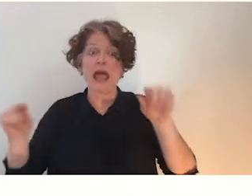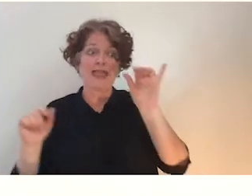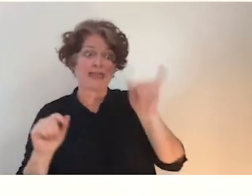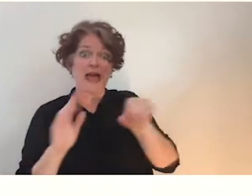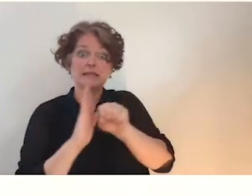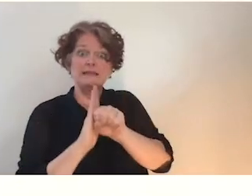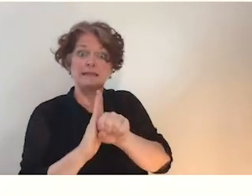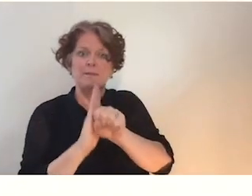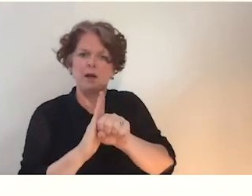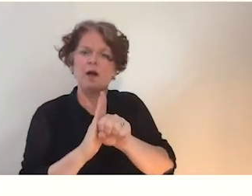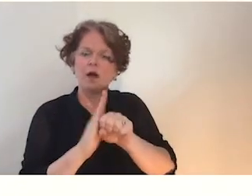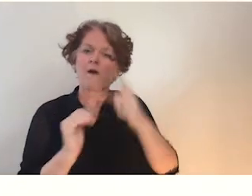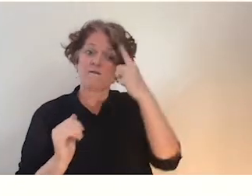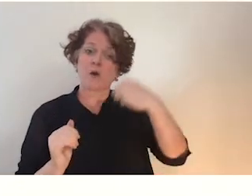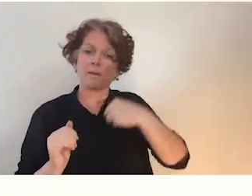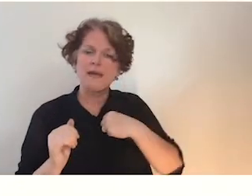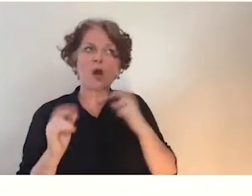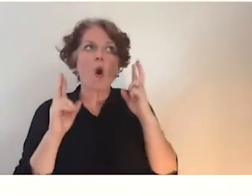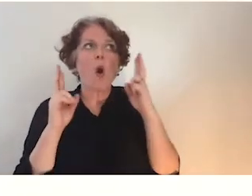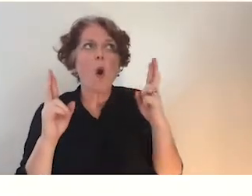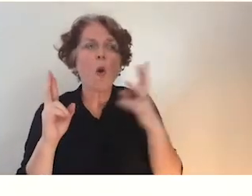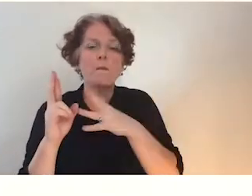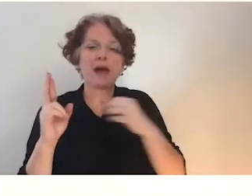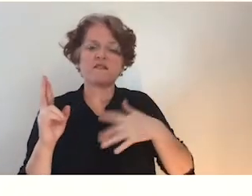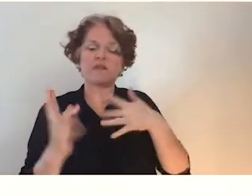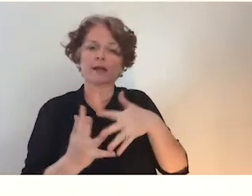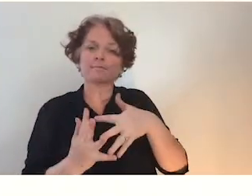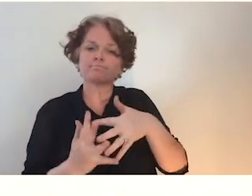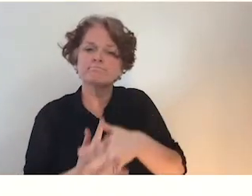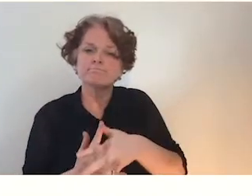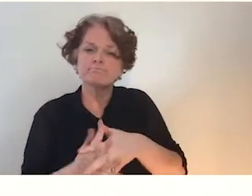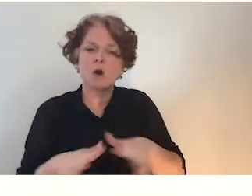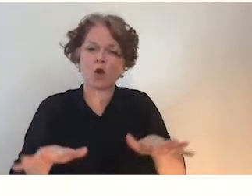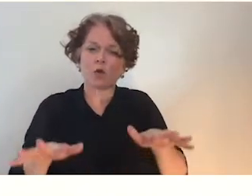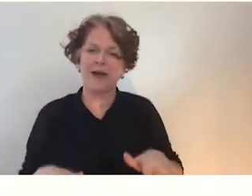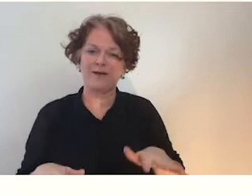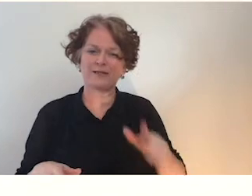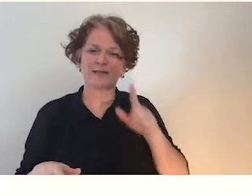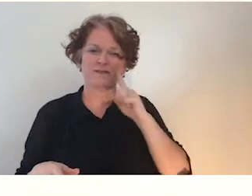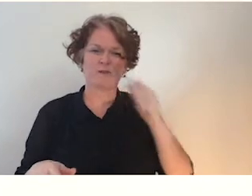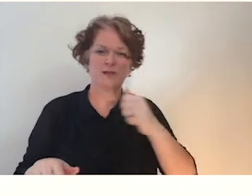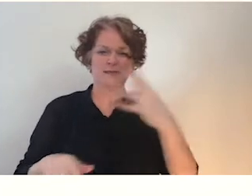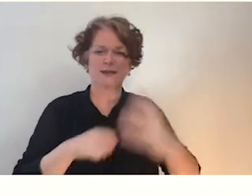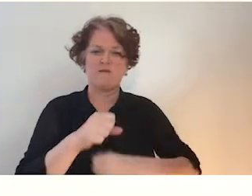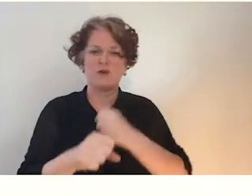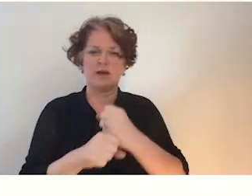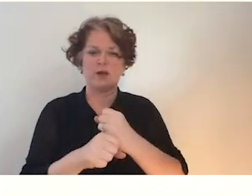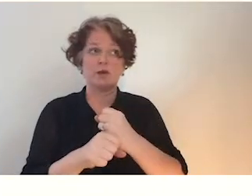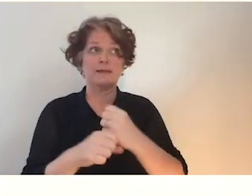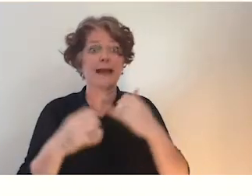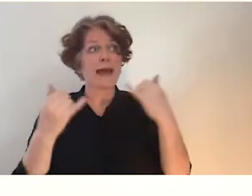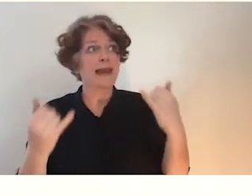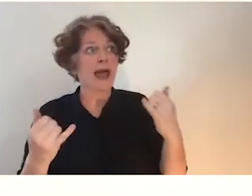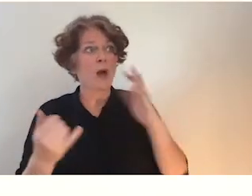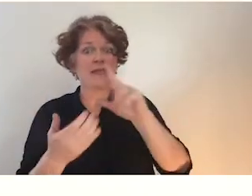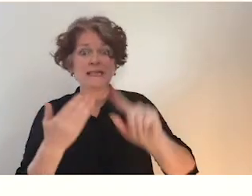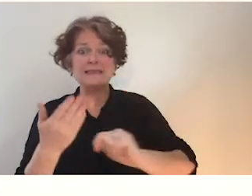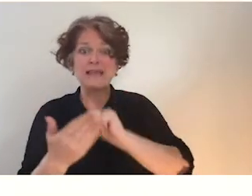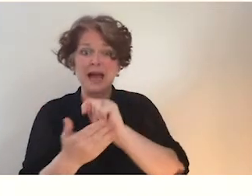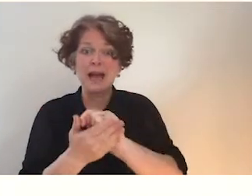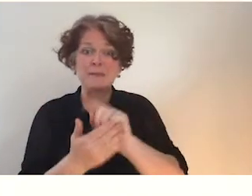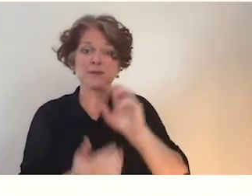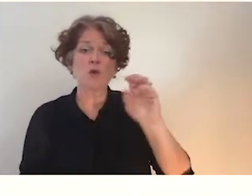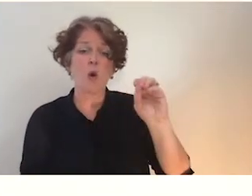symbol of hope and groundedness for the last few years. During these perilous times, the Ouroboros